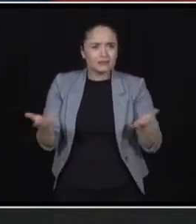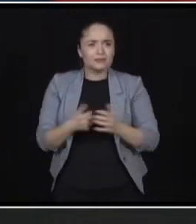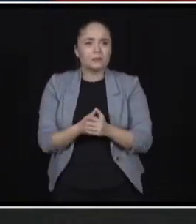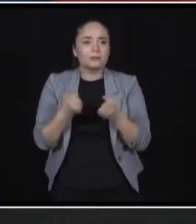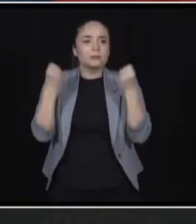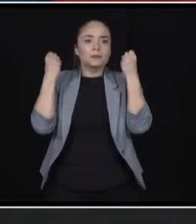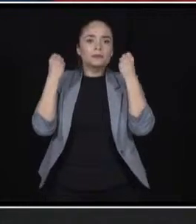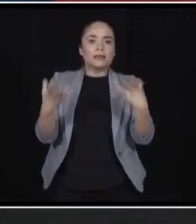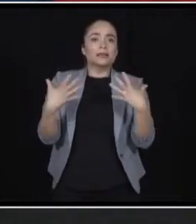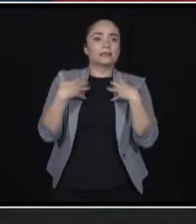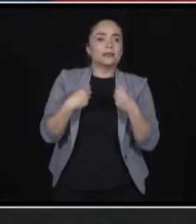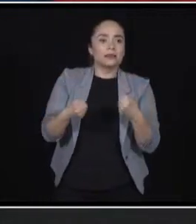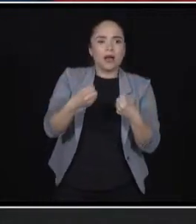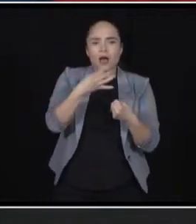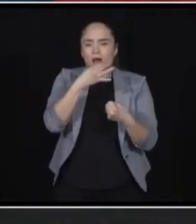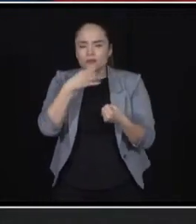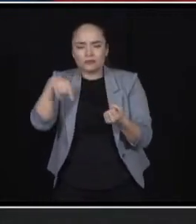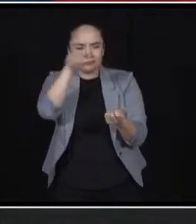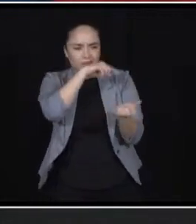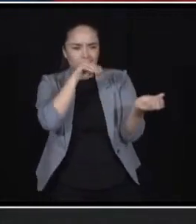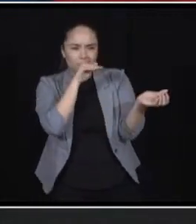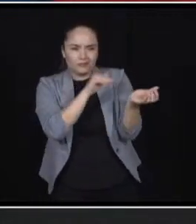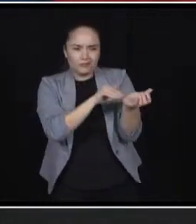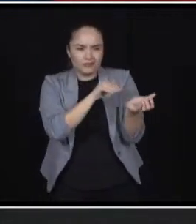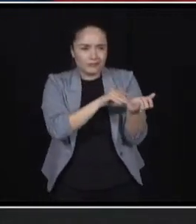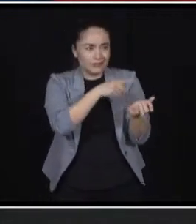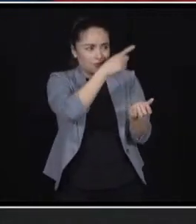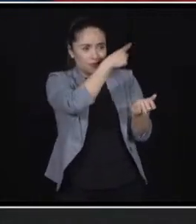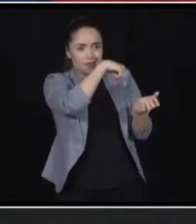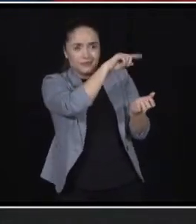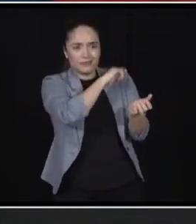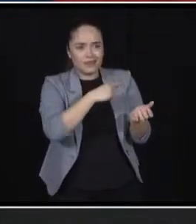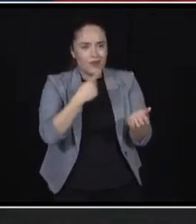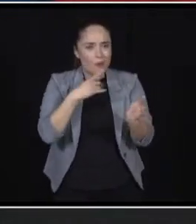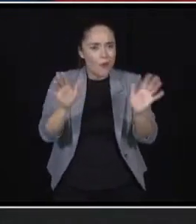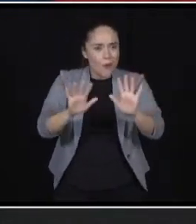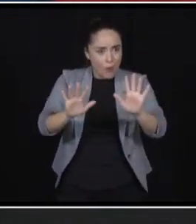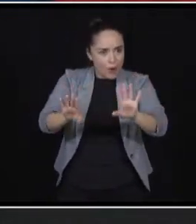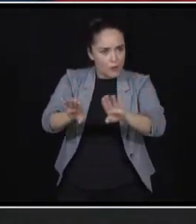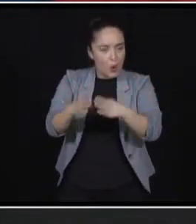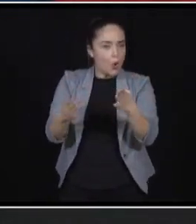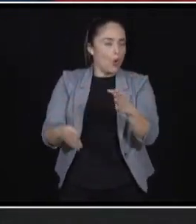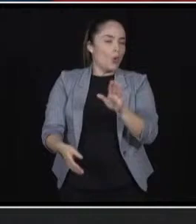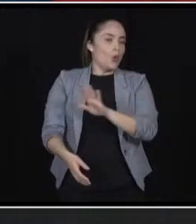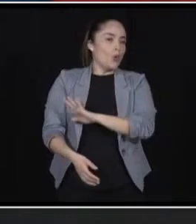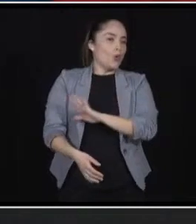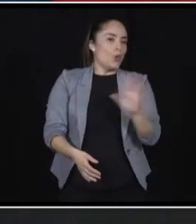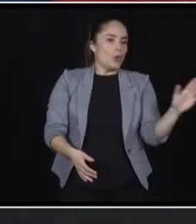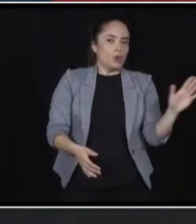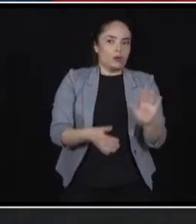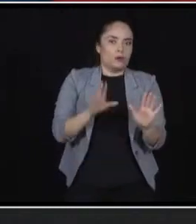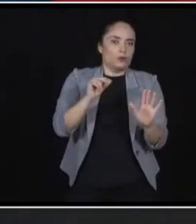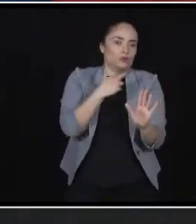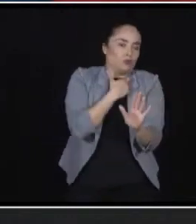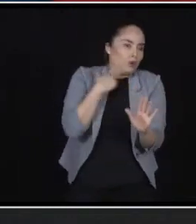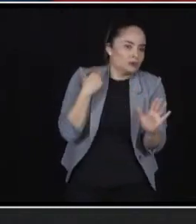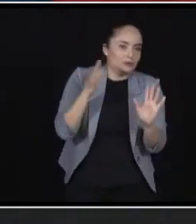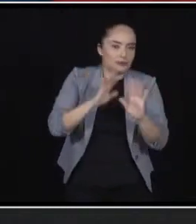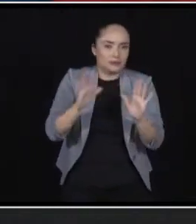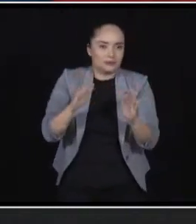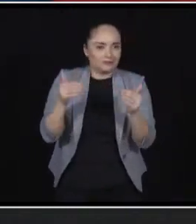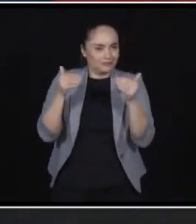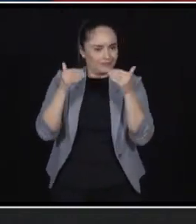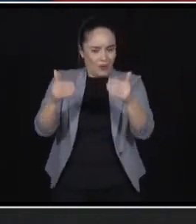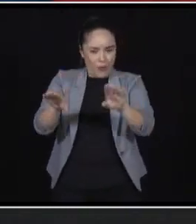experts, doctors were saying that those moves were bad moves, and yet you persisted, and here we are. So what